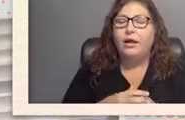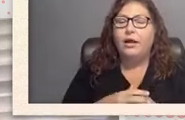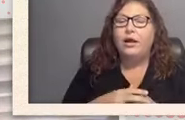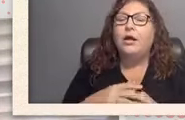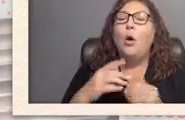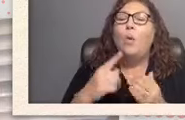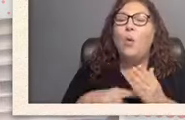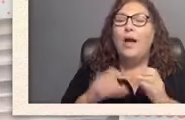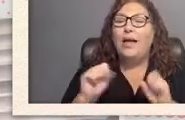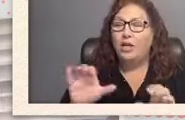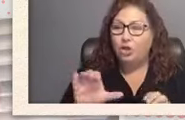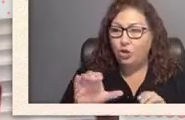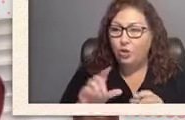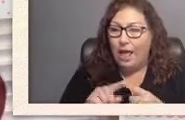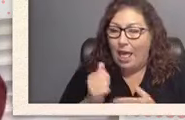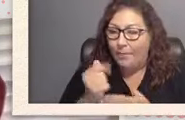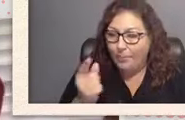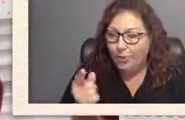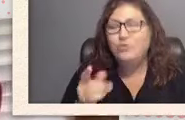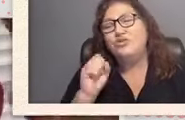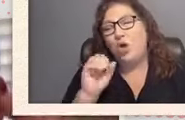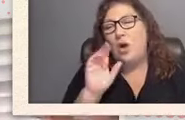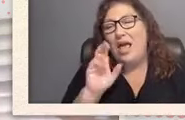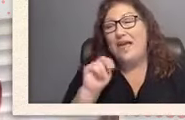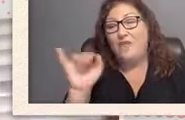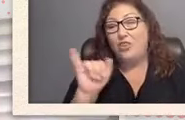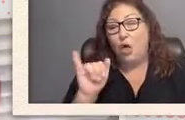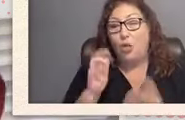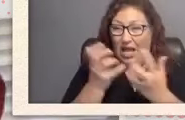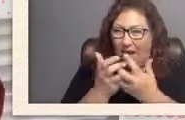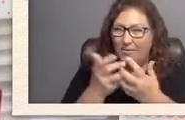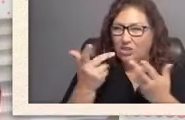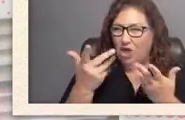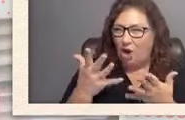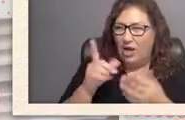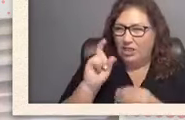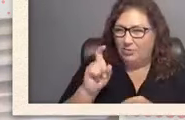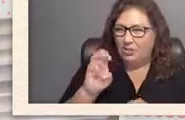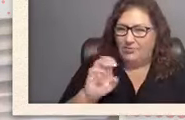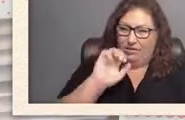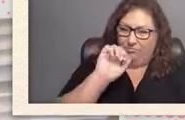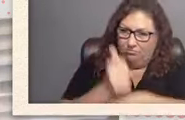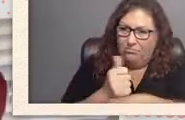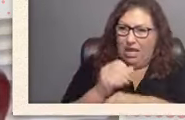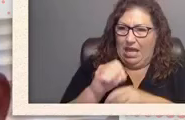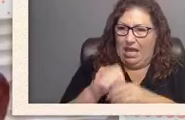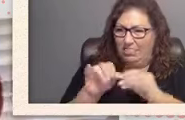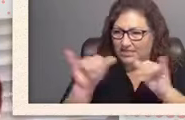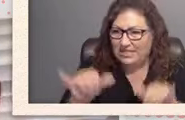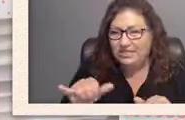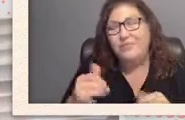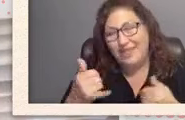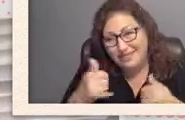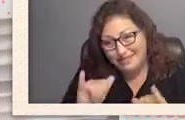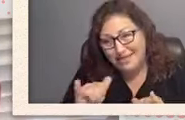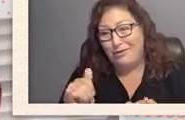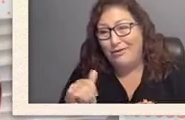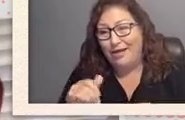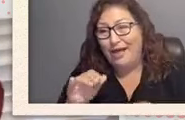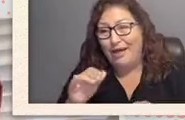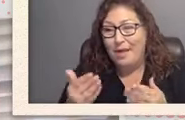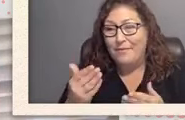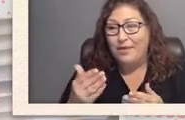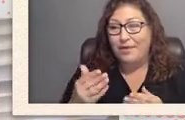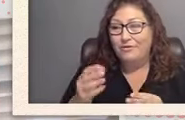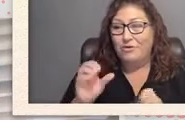you? So even though the accommodations are already supposed to be built into the system, there is still room to ask for help and to ask for